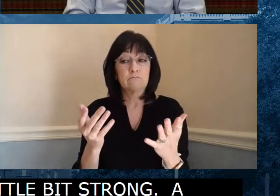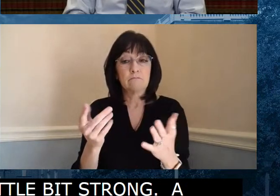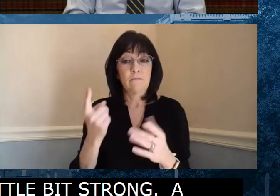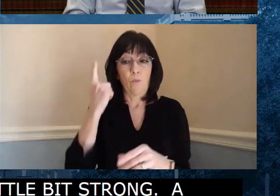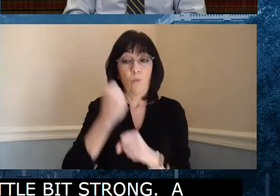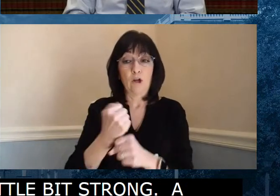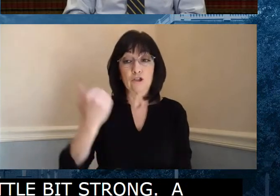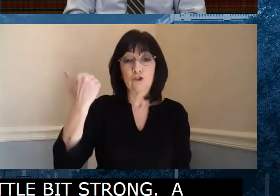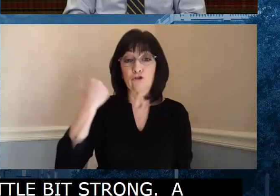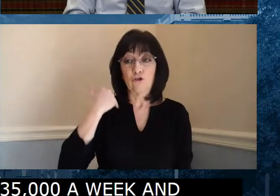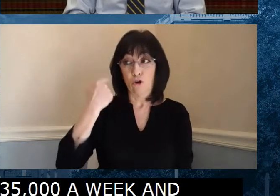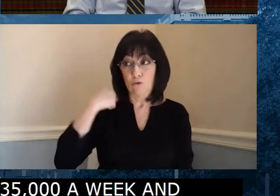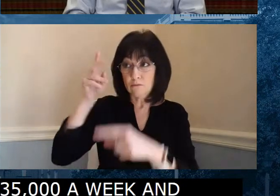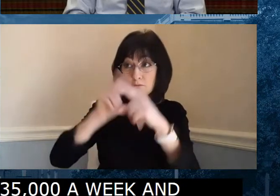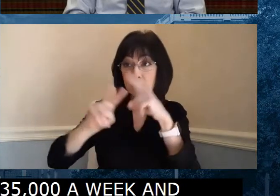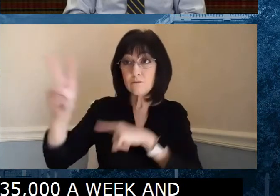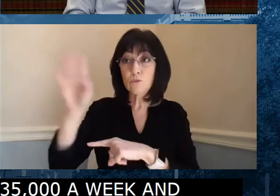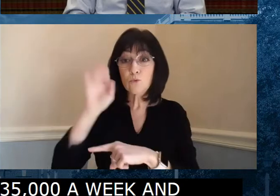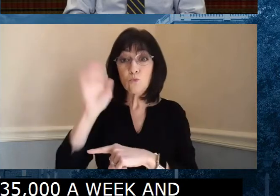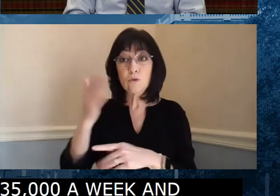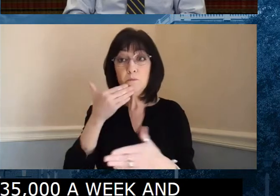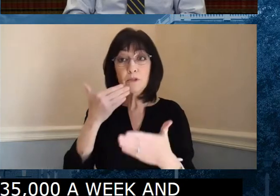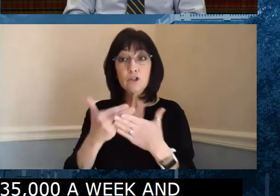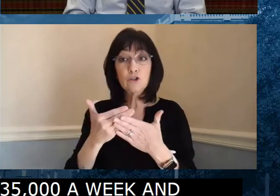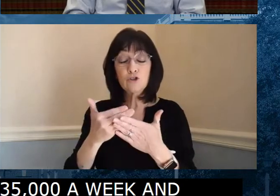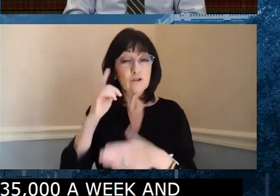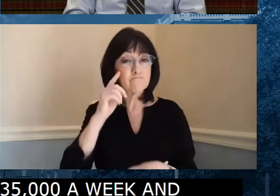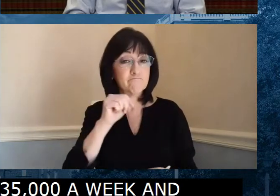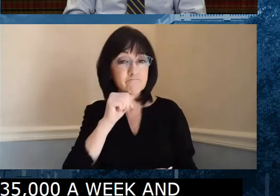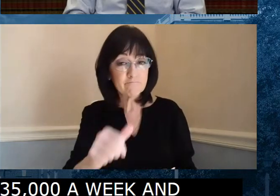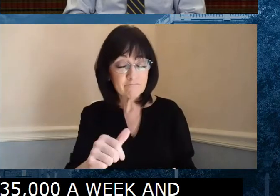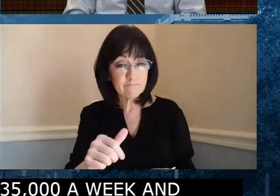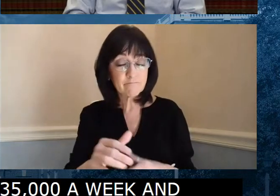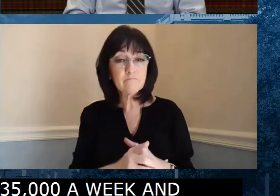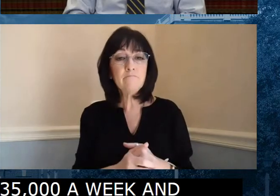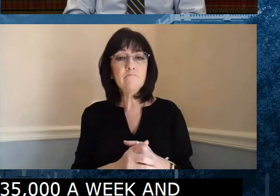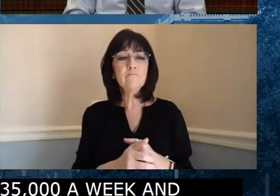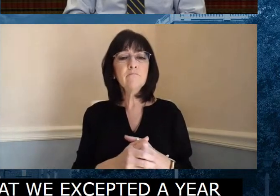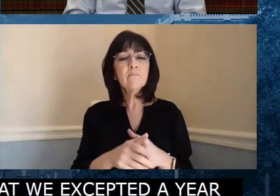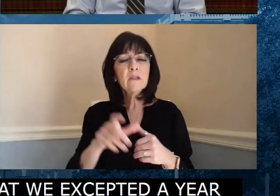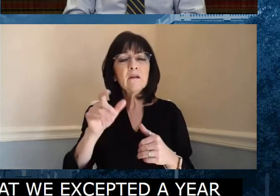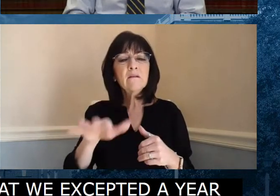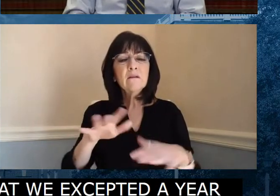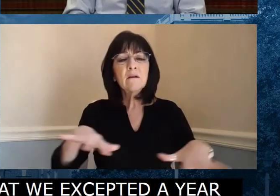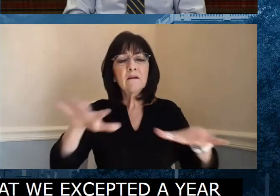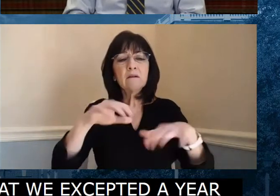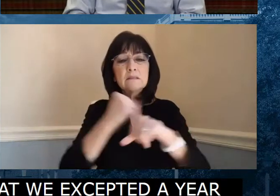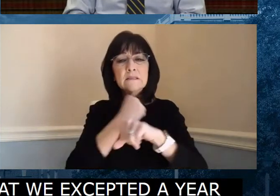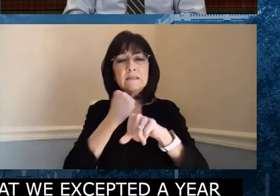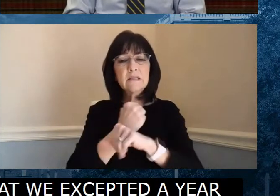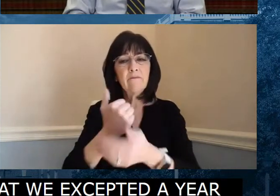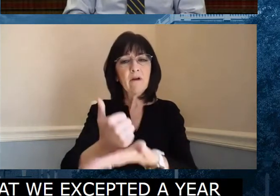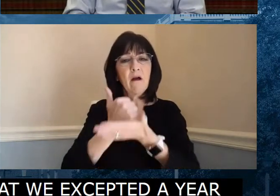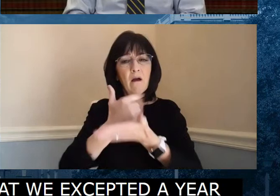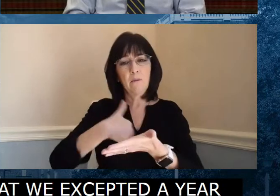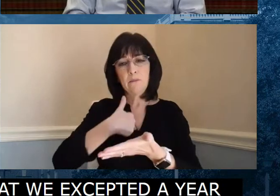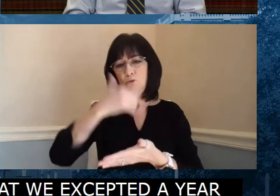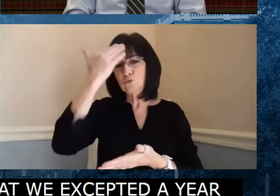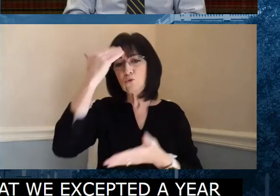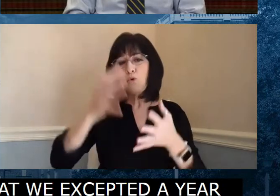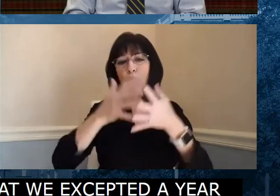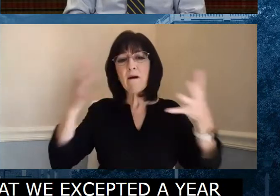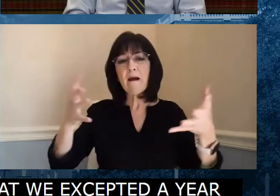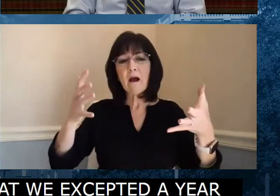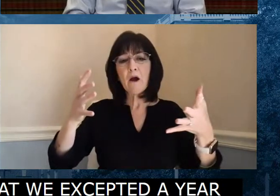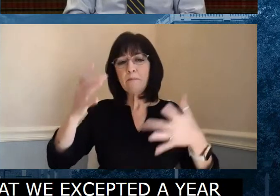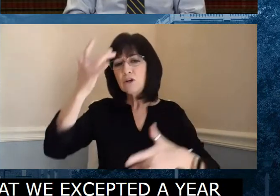that enables us to track the presence of the virus in our community and make thoughtful decisions based on that